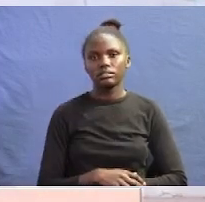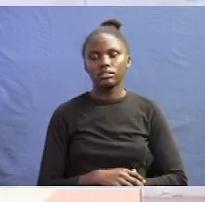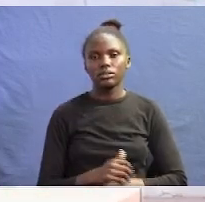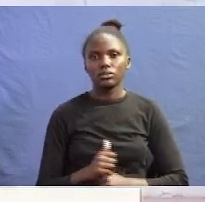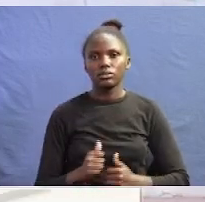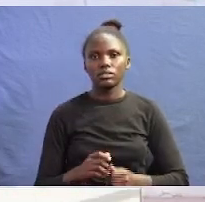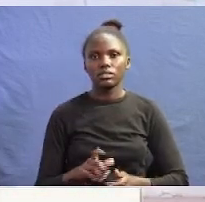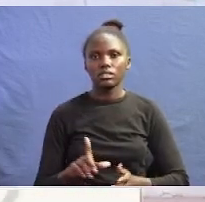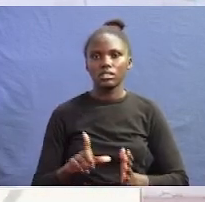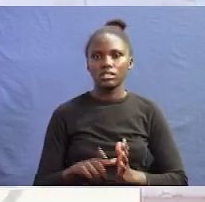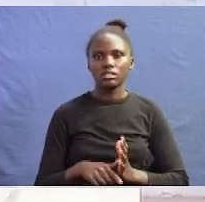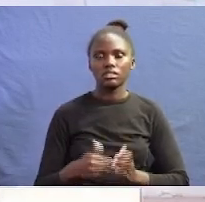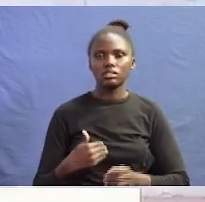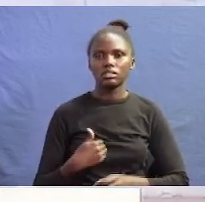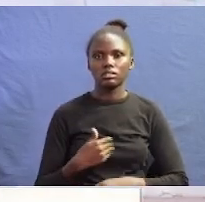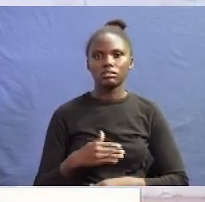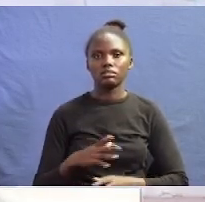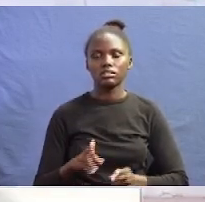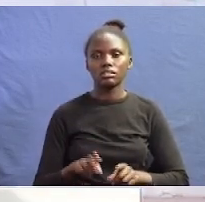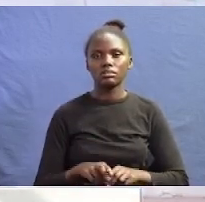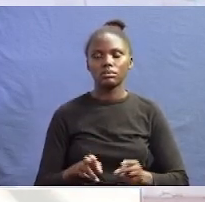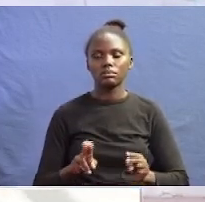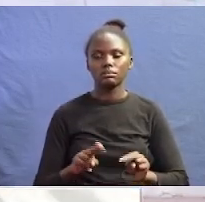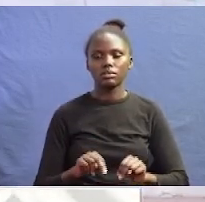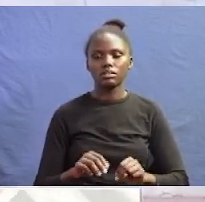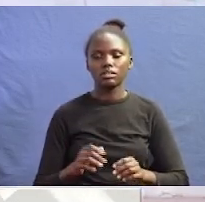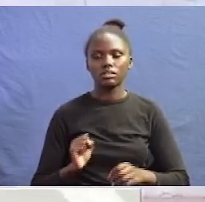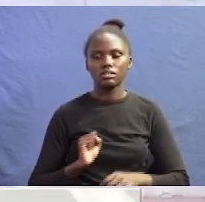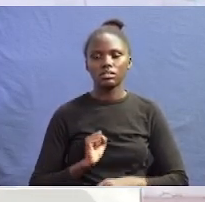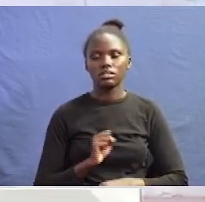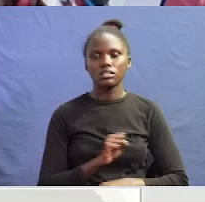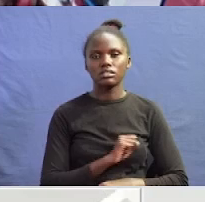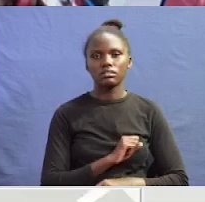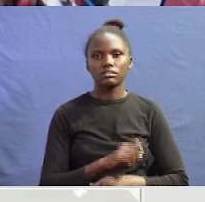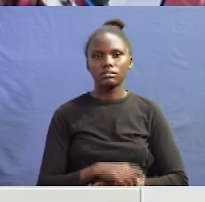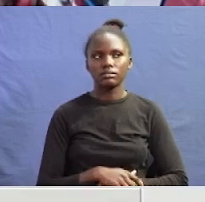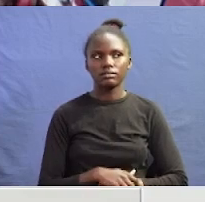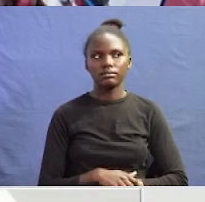with the latest on what unfolded in the Senate.